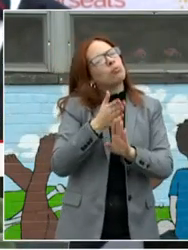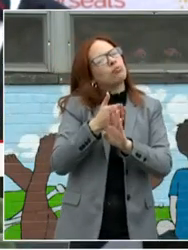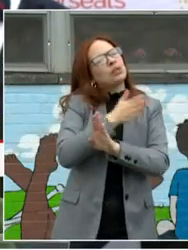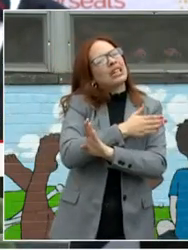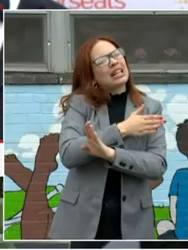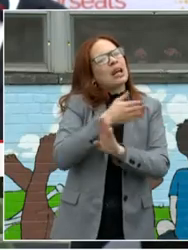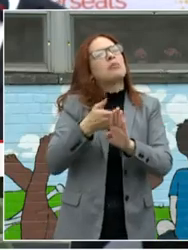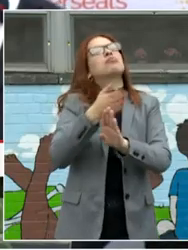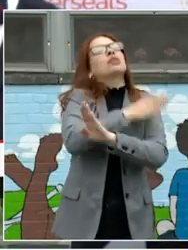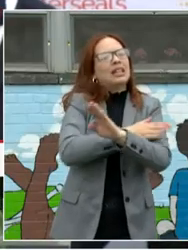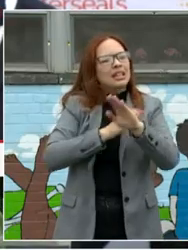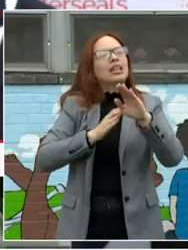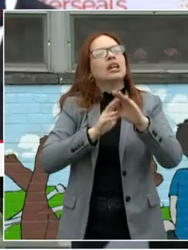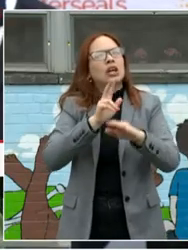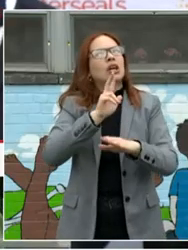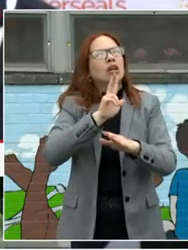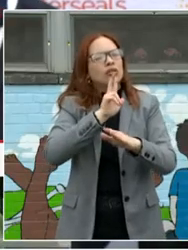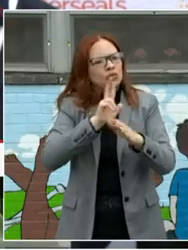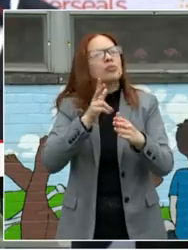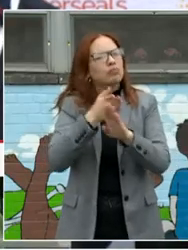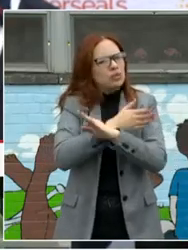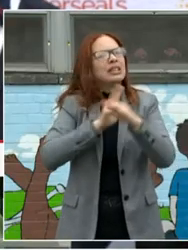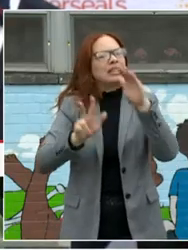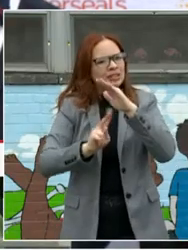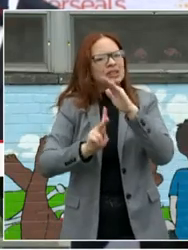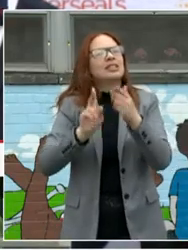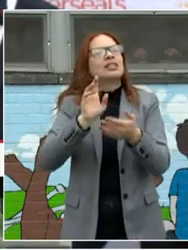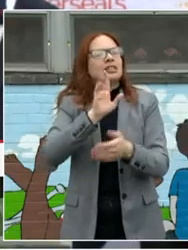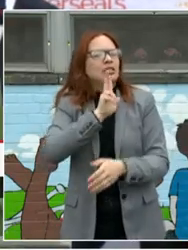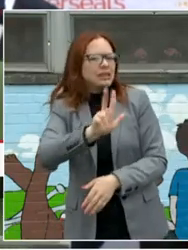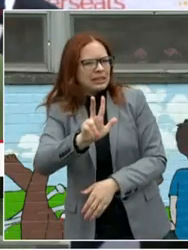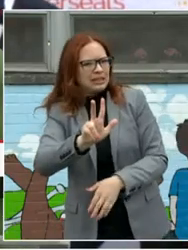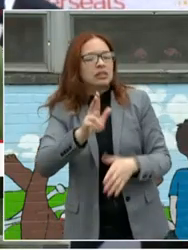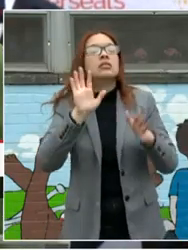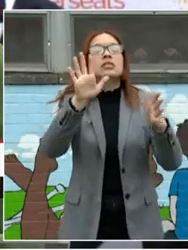in Washington, D.C. So with that, I'll